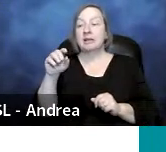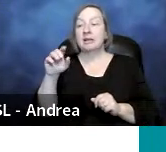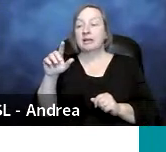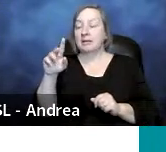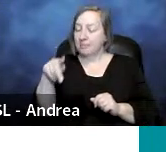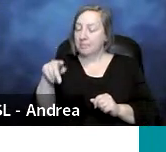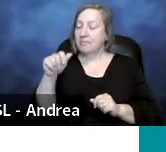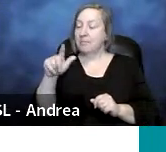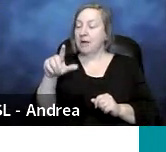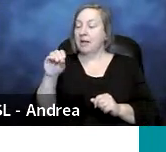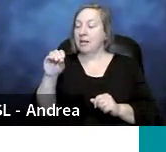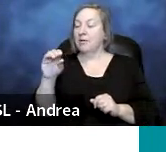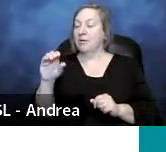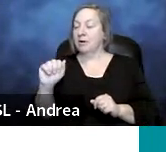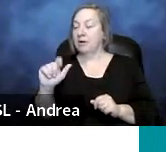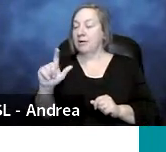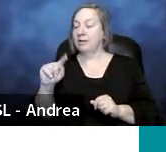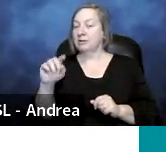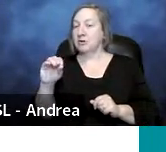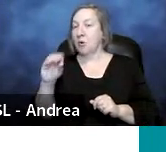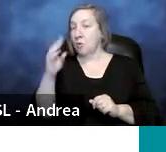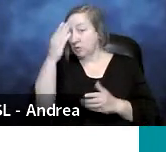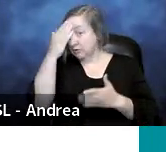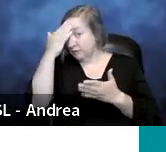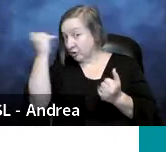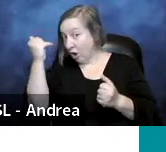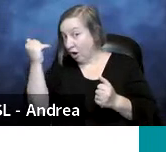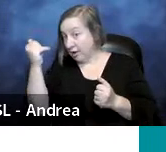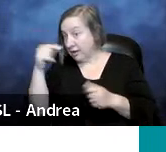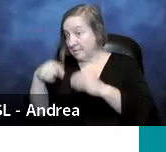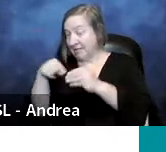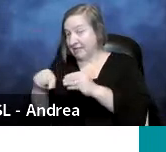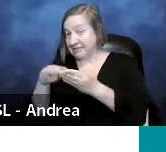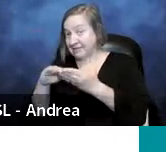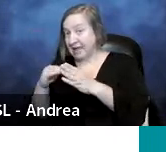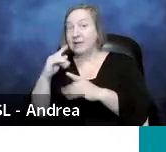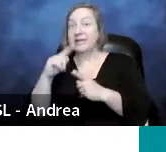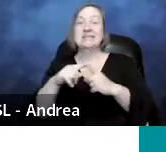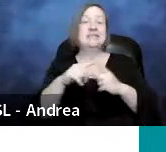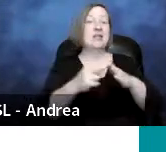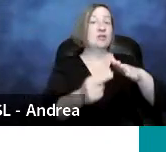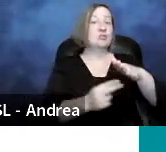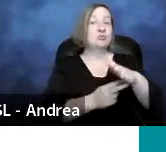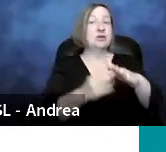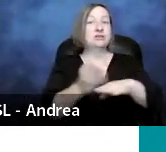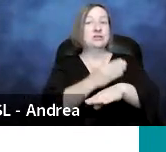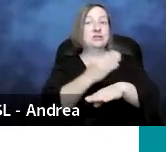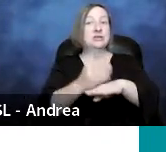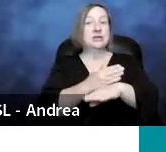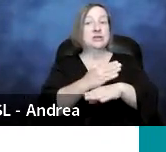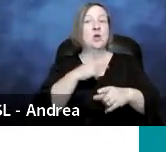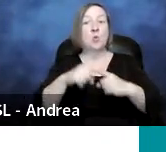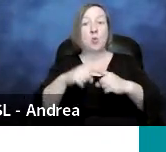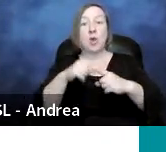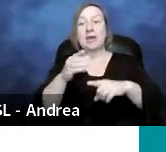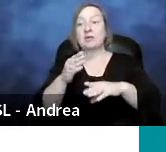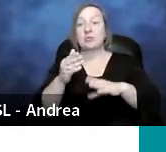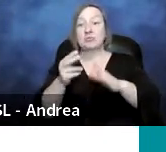forgotten until the bridge was redone. And then once the bridge was redone, gentrification started to